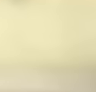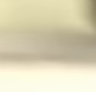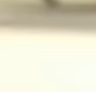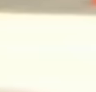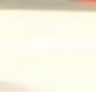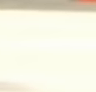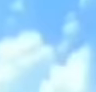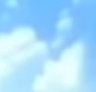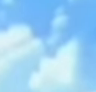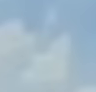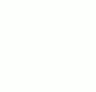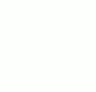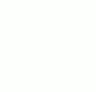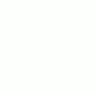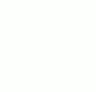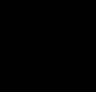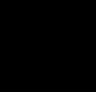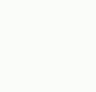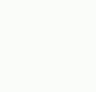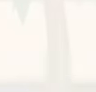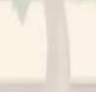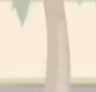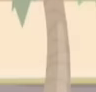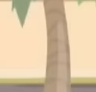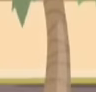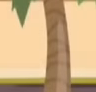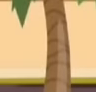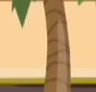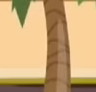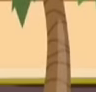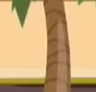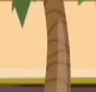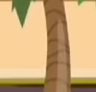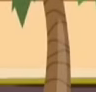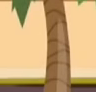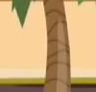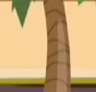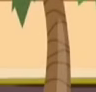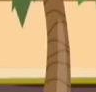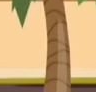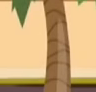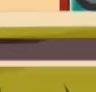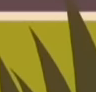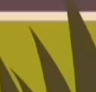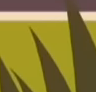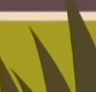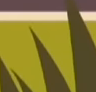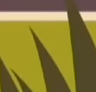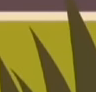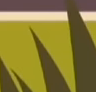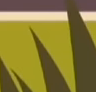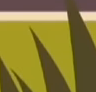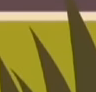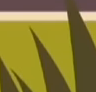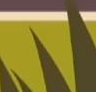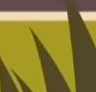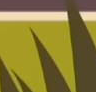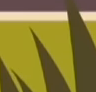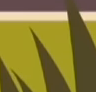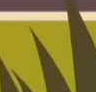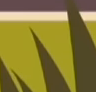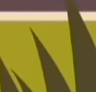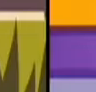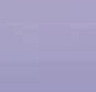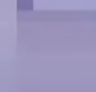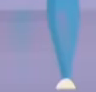Quality Supermarkets. You can find it all at Builders Mall. From cement, lumber, block, plumbing, and electrical, to